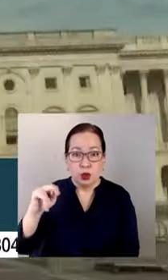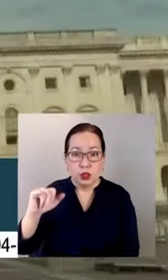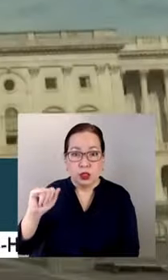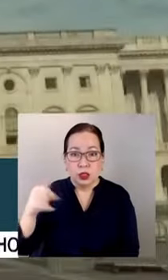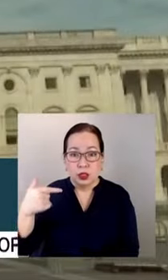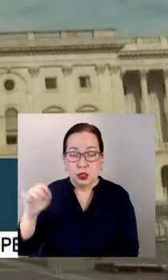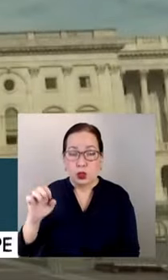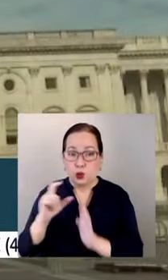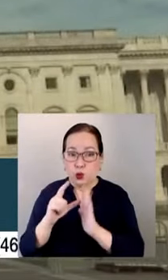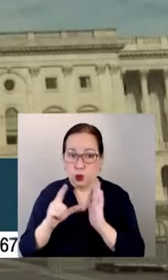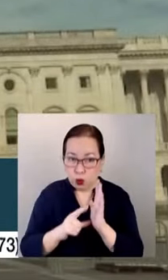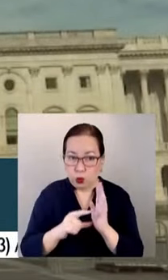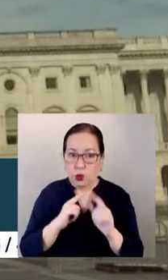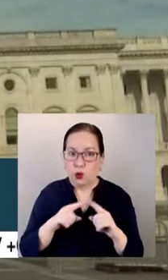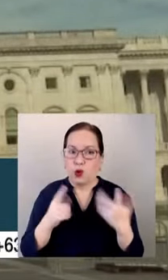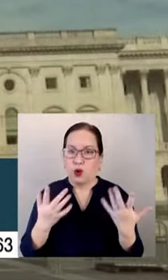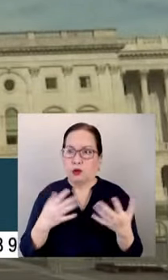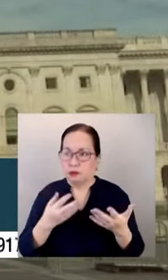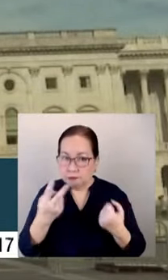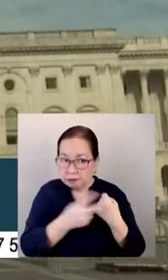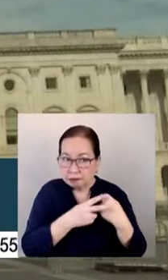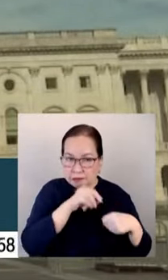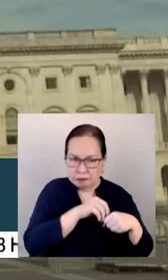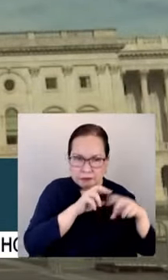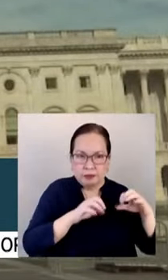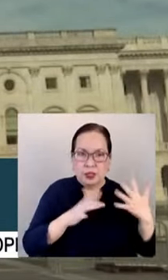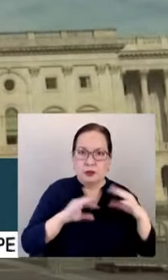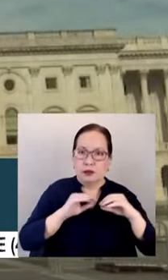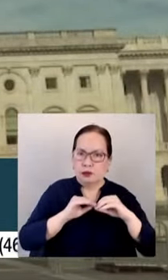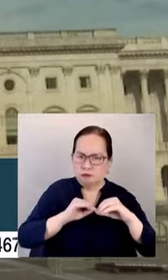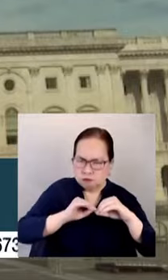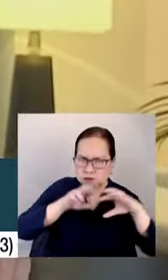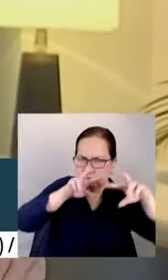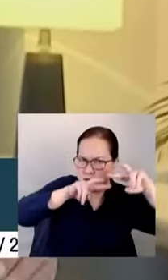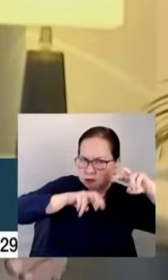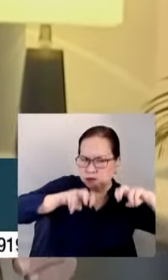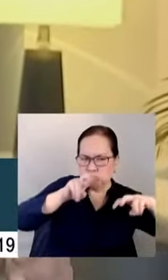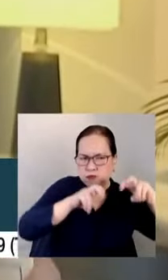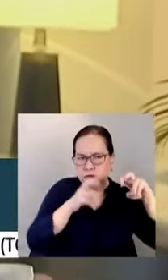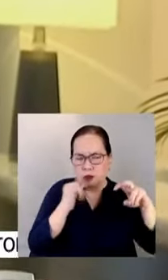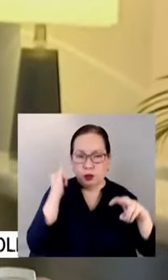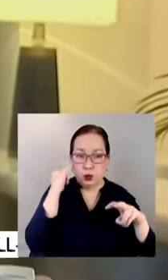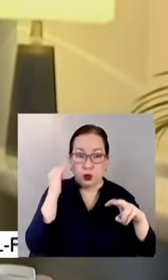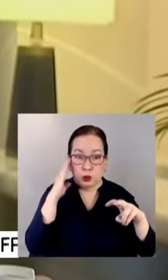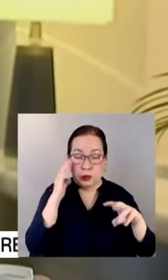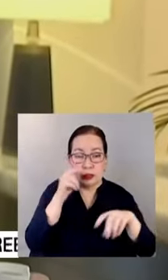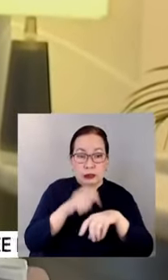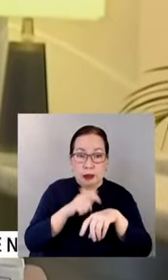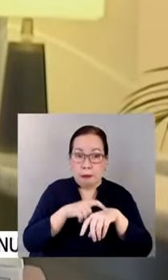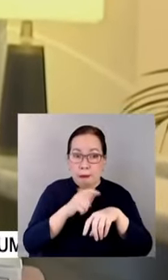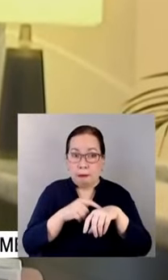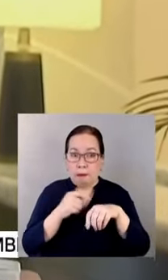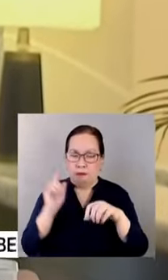just taken control of the House and have vowed to launch widespread investigations into Biden's administration.